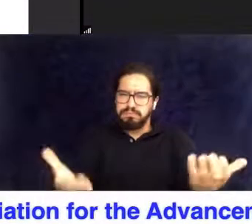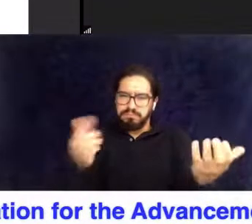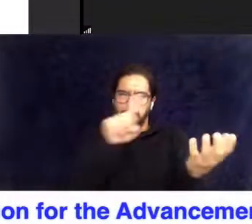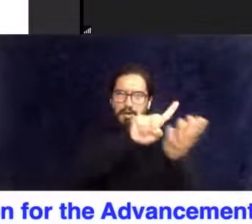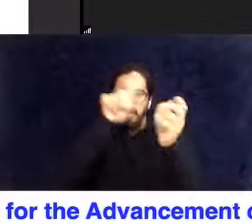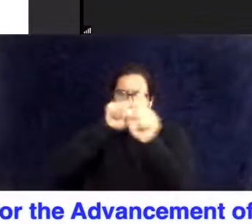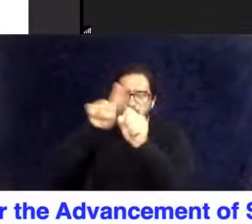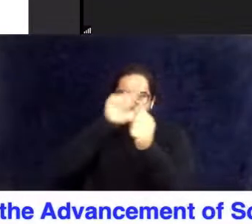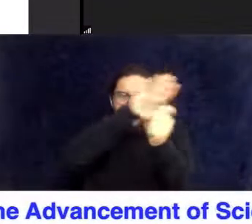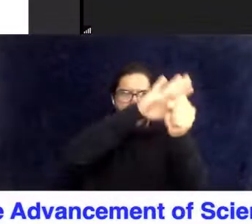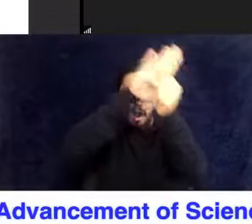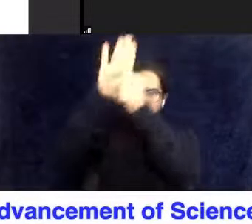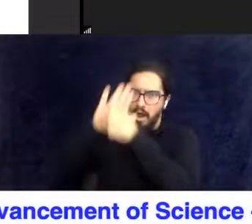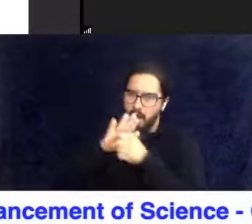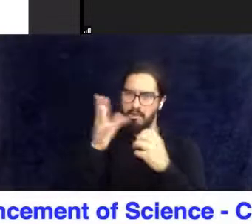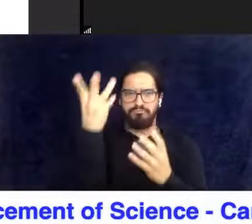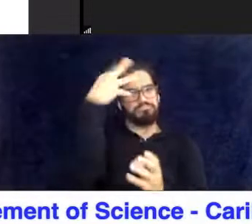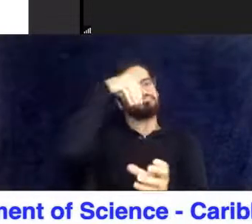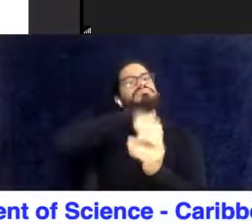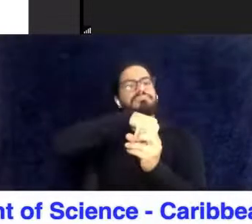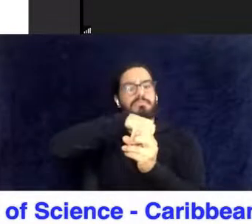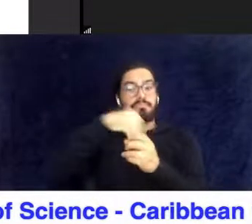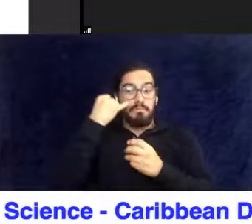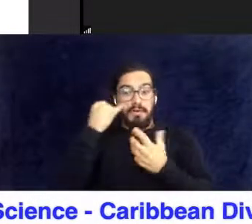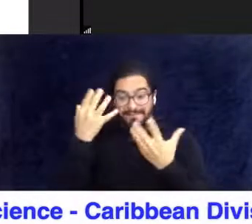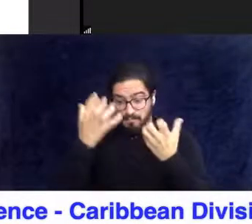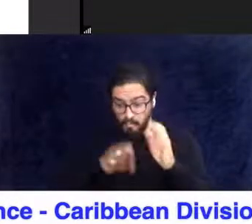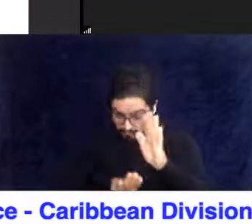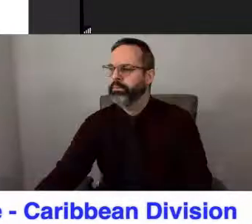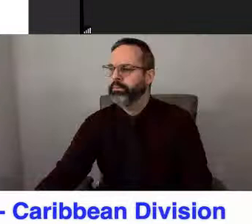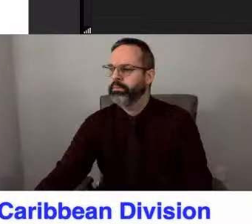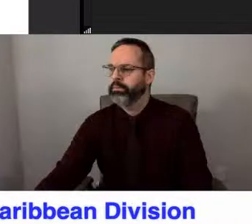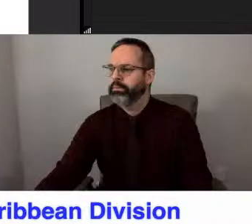nurtured, and improved. Over, and thank you.